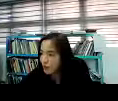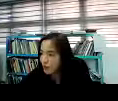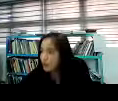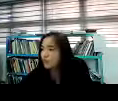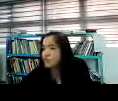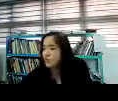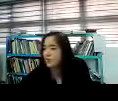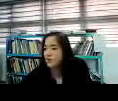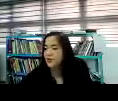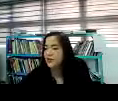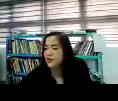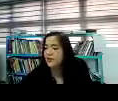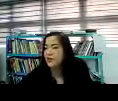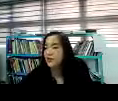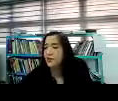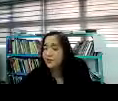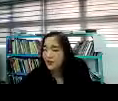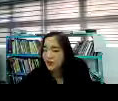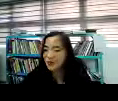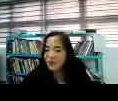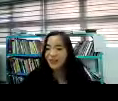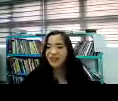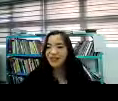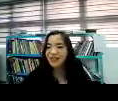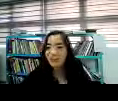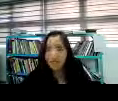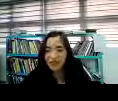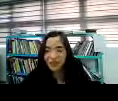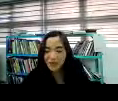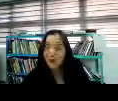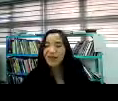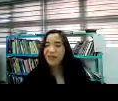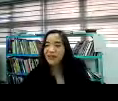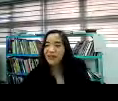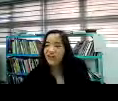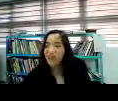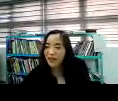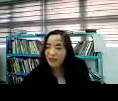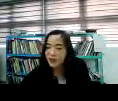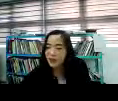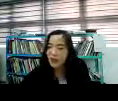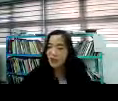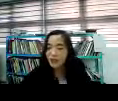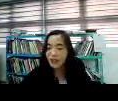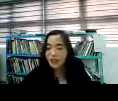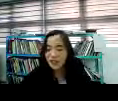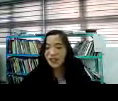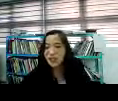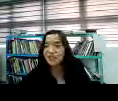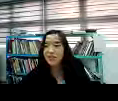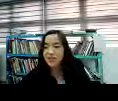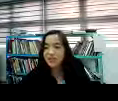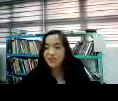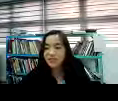siyang ma-download. Ayan. Provided po, reminder lang po, kapag gumagamit po tayo ng mga researches